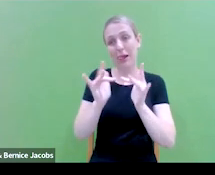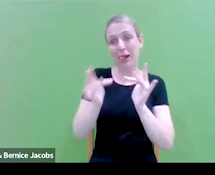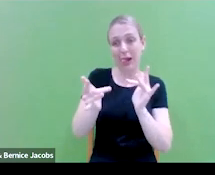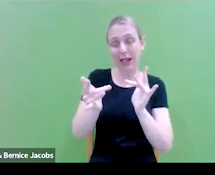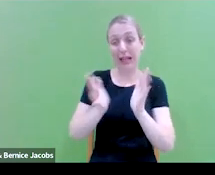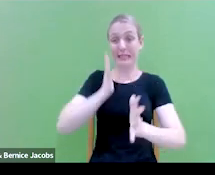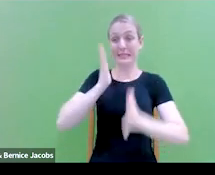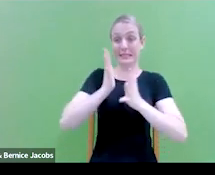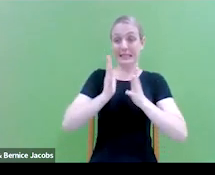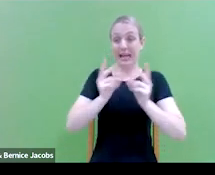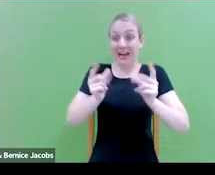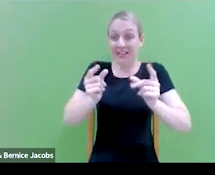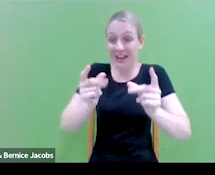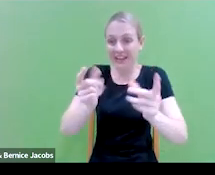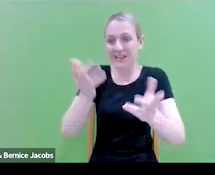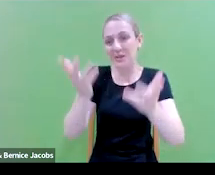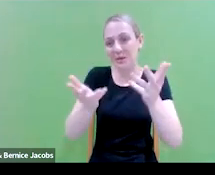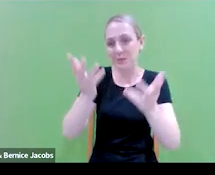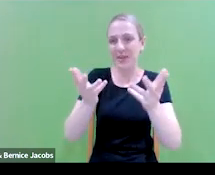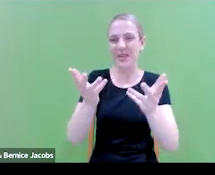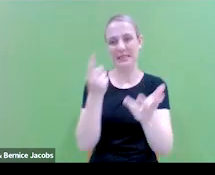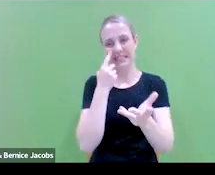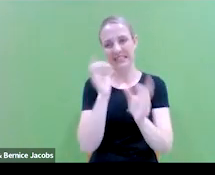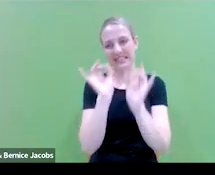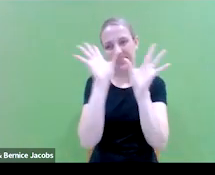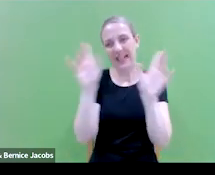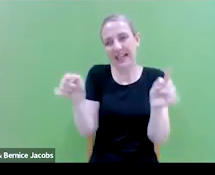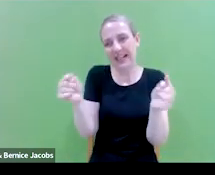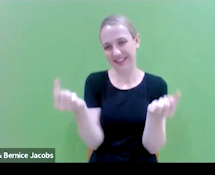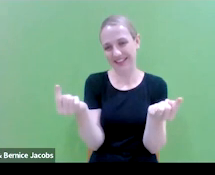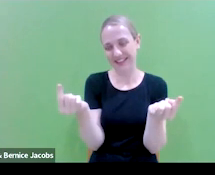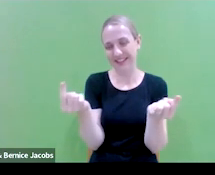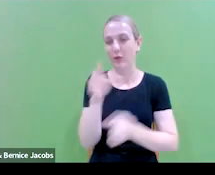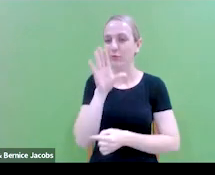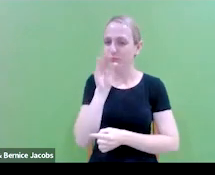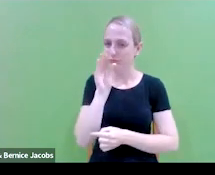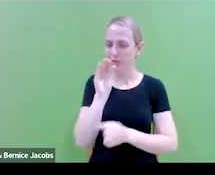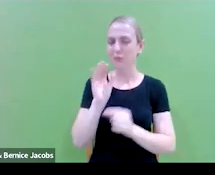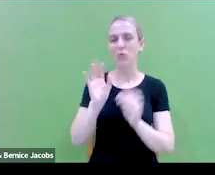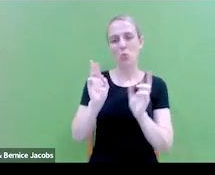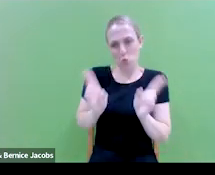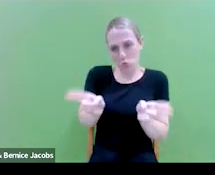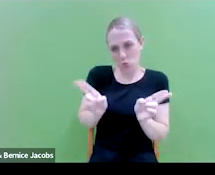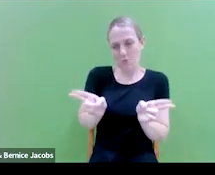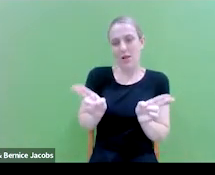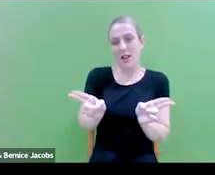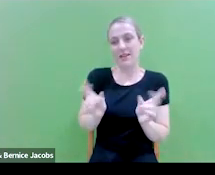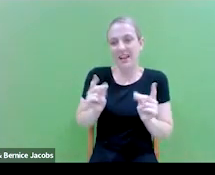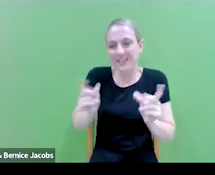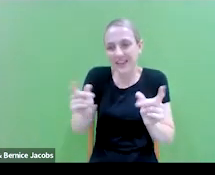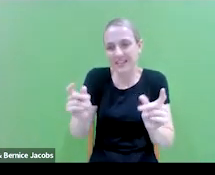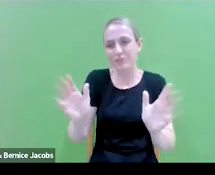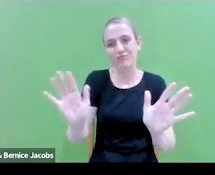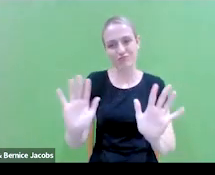can result in problems with the connection issues. So please try to speak at an even or slightly slower pace. When you do